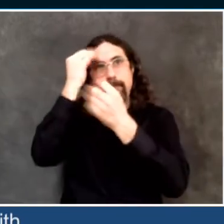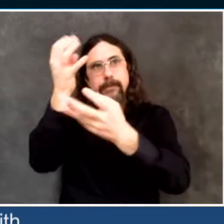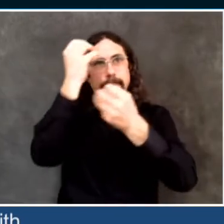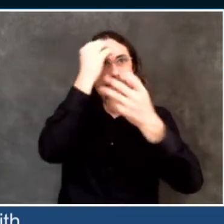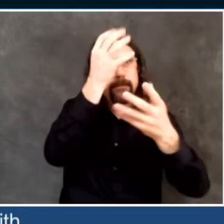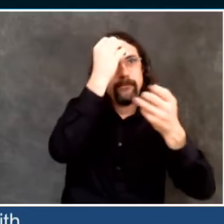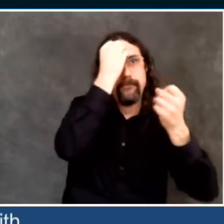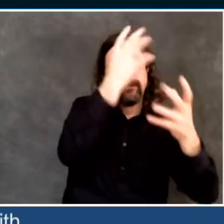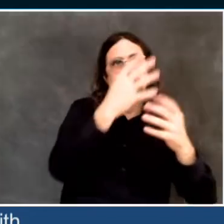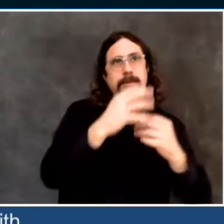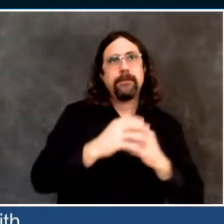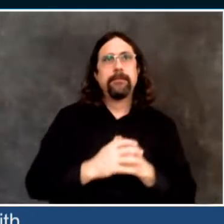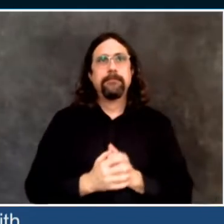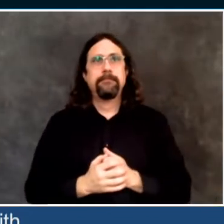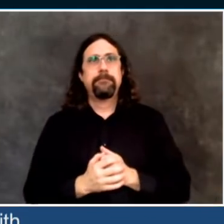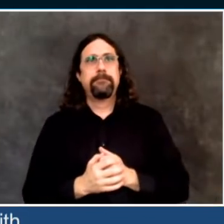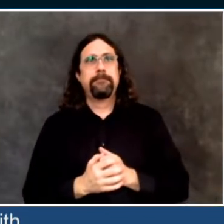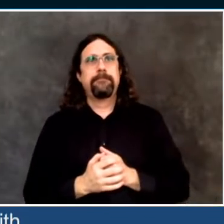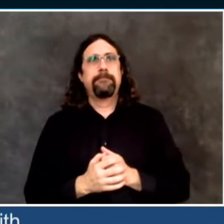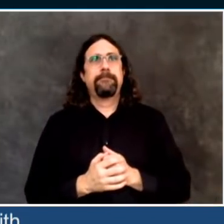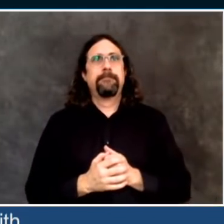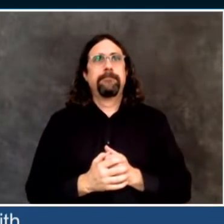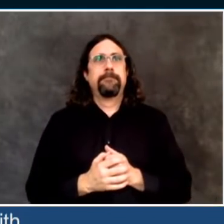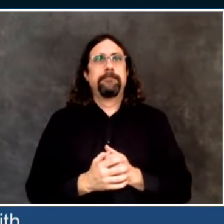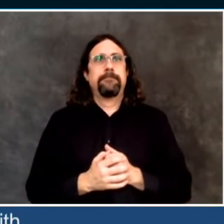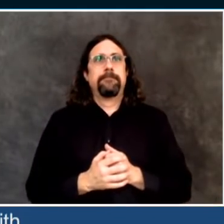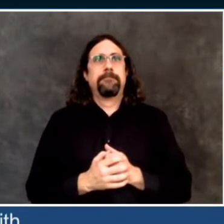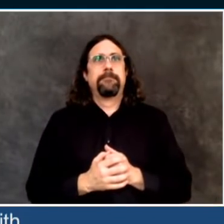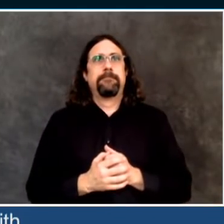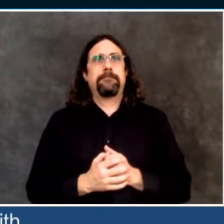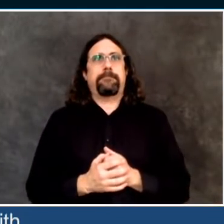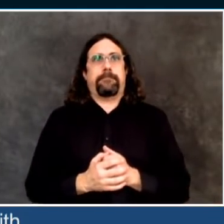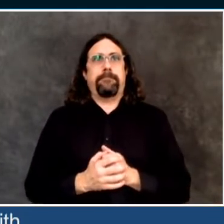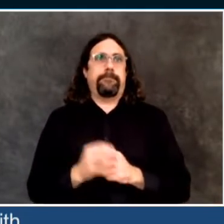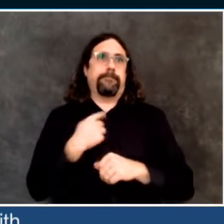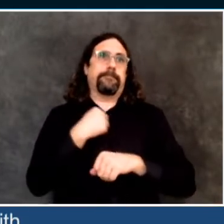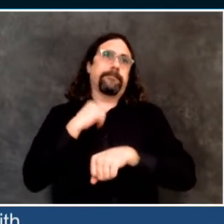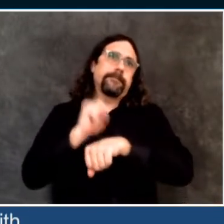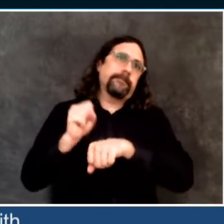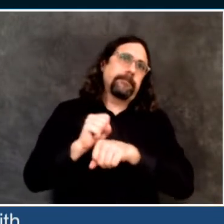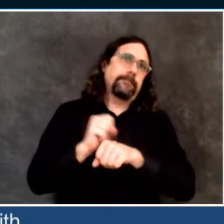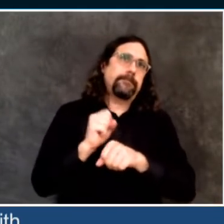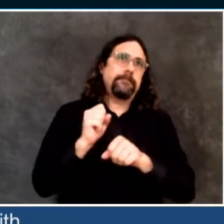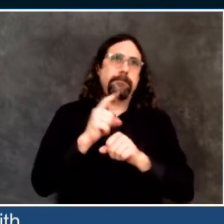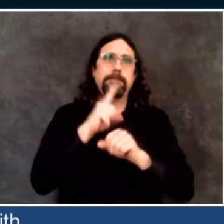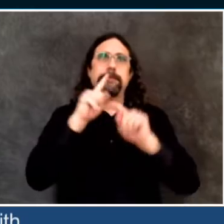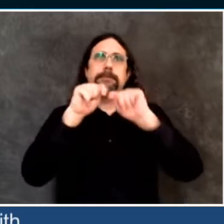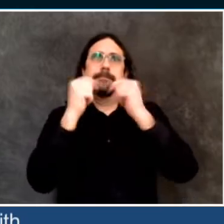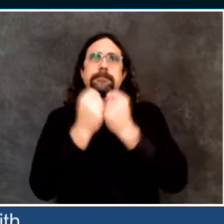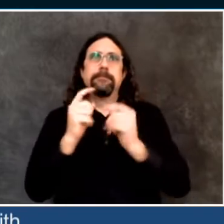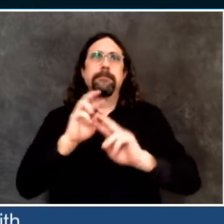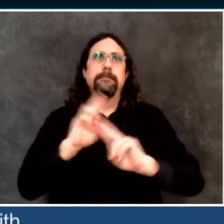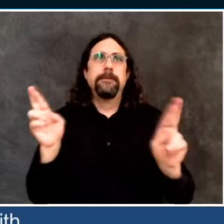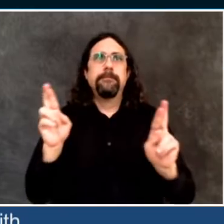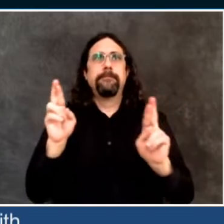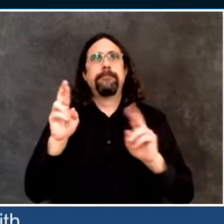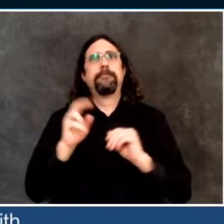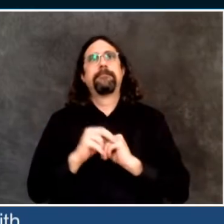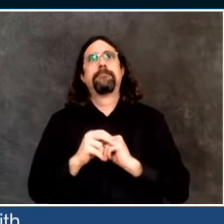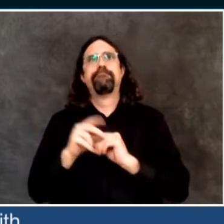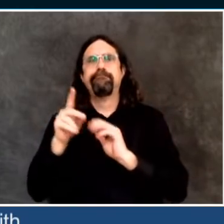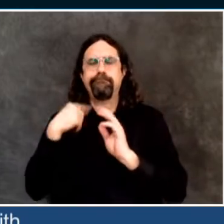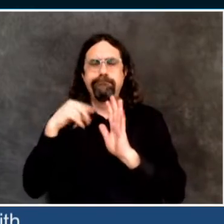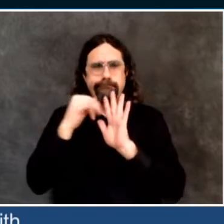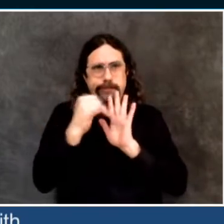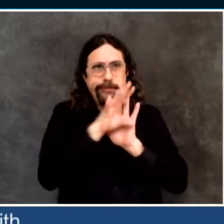digital campaign, focused on communities of color, focused on communities where English is not